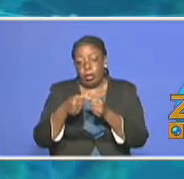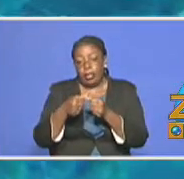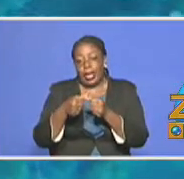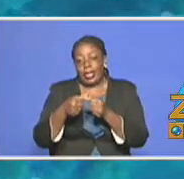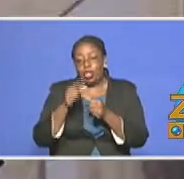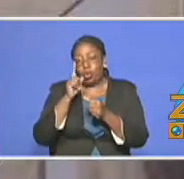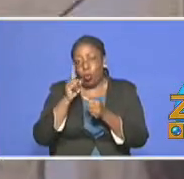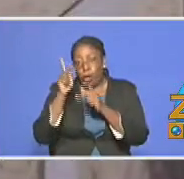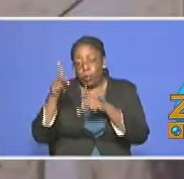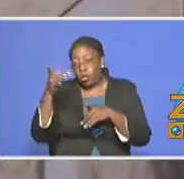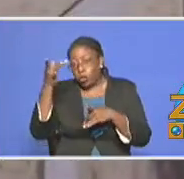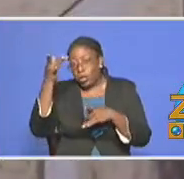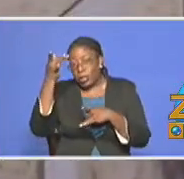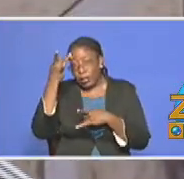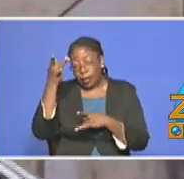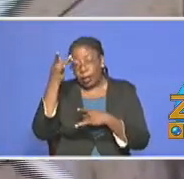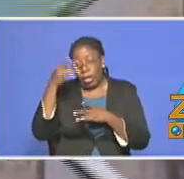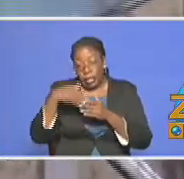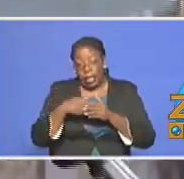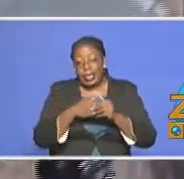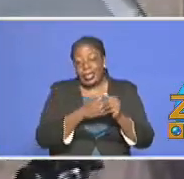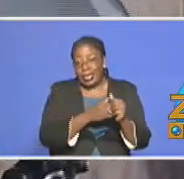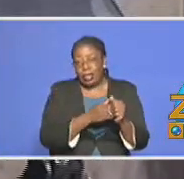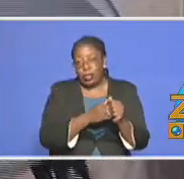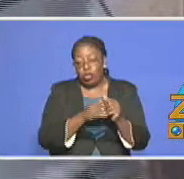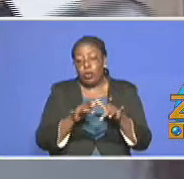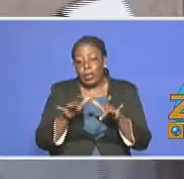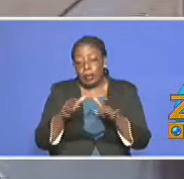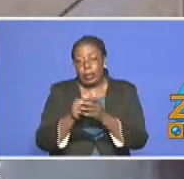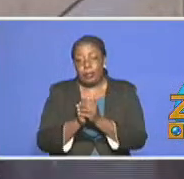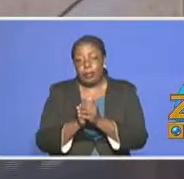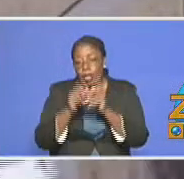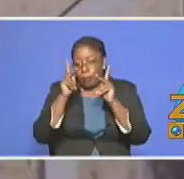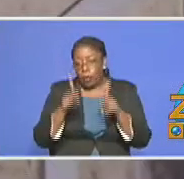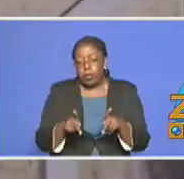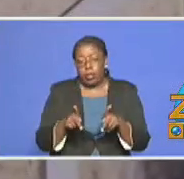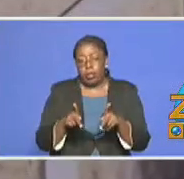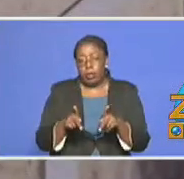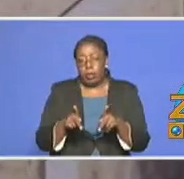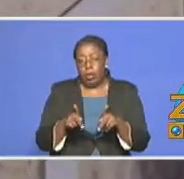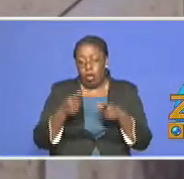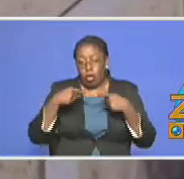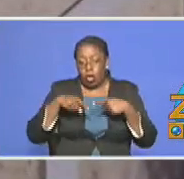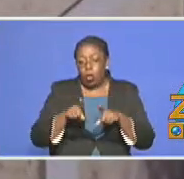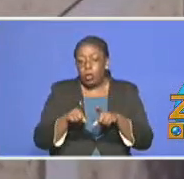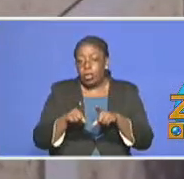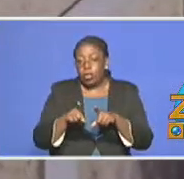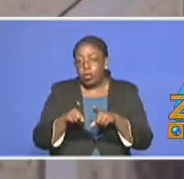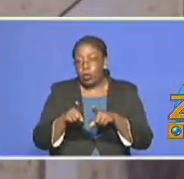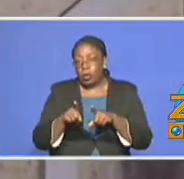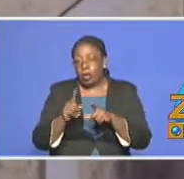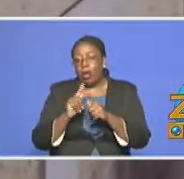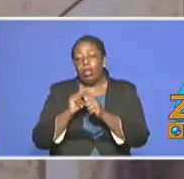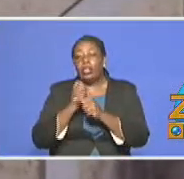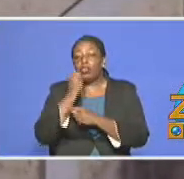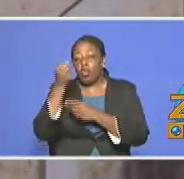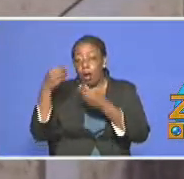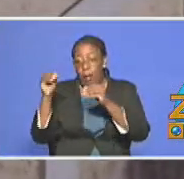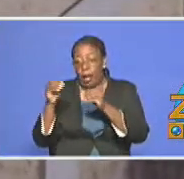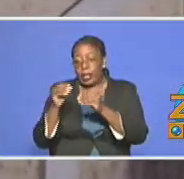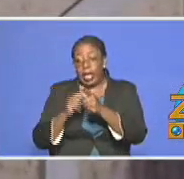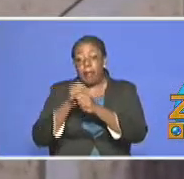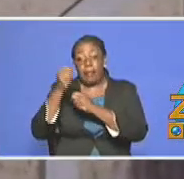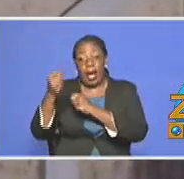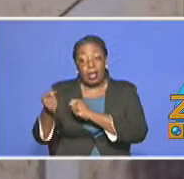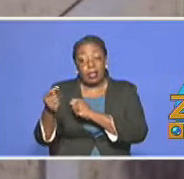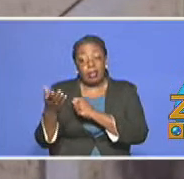potential disaster. Just imagine someone goes in a straw market and passes COVID